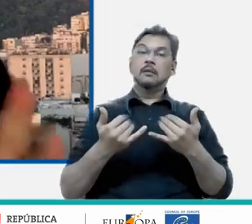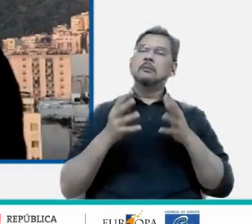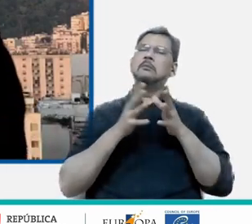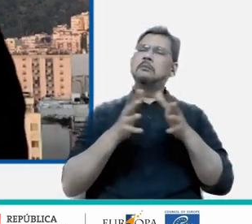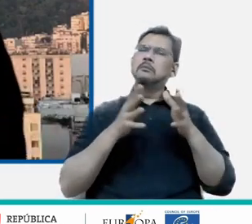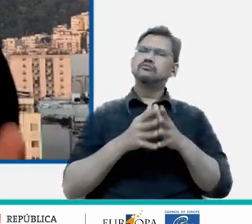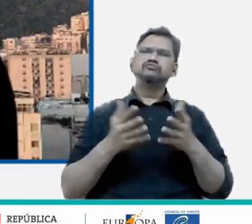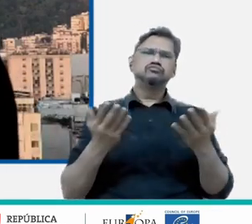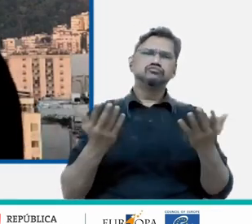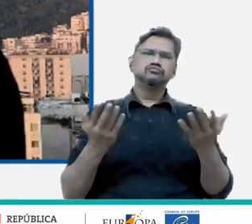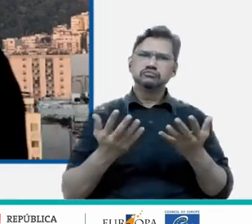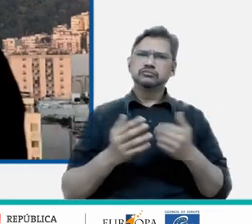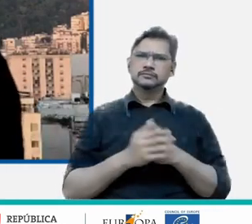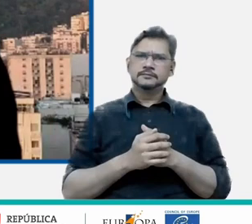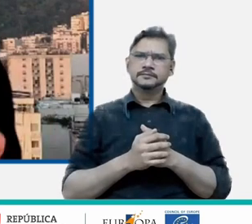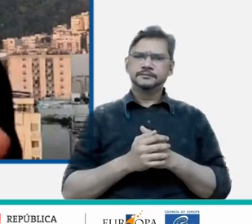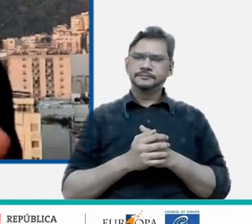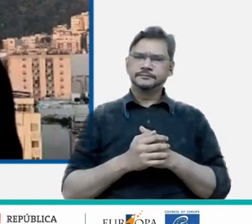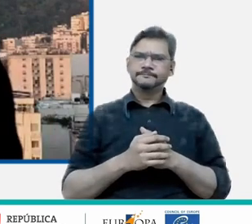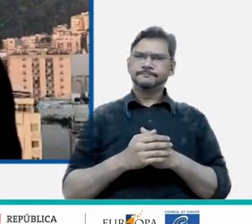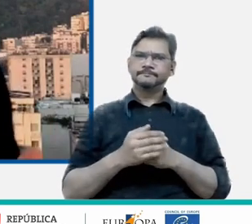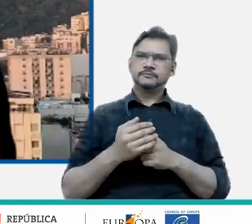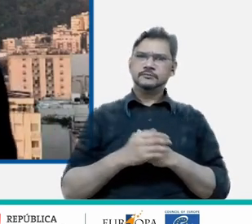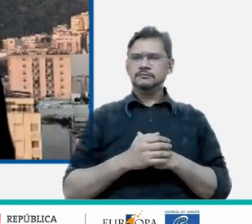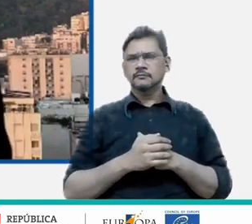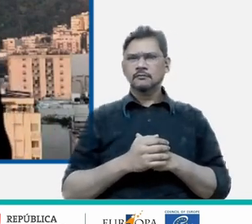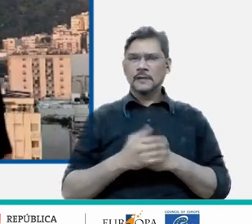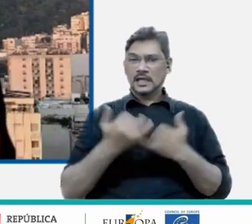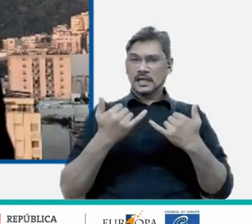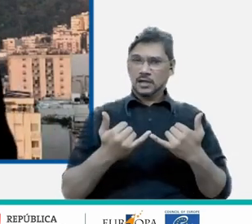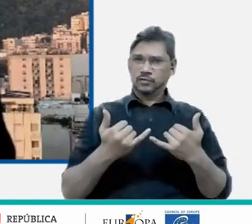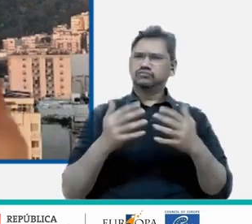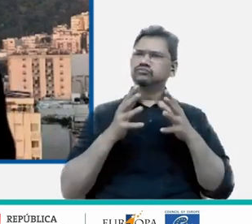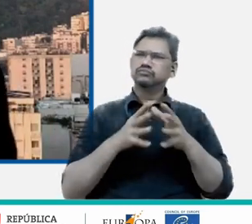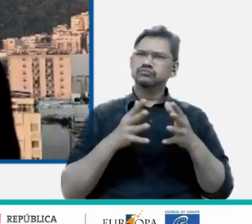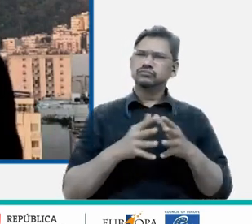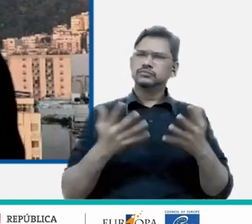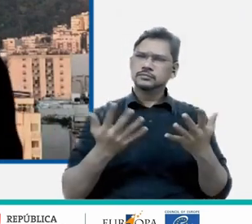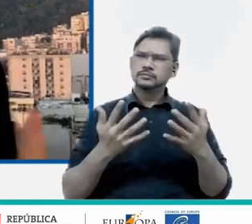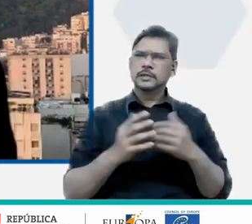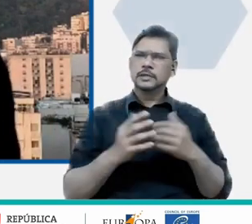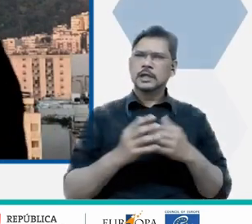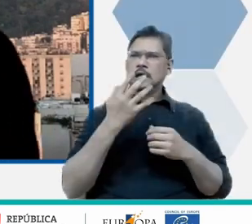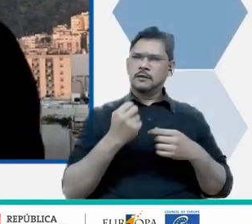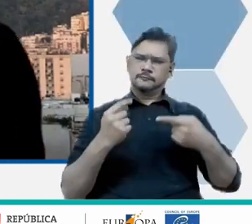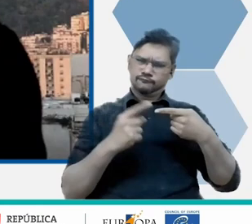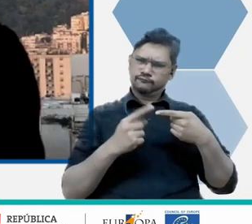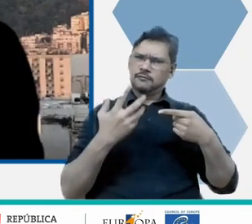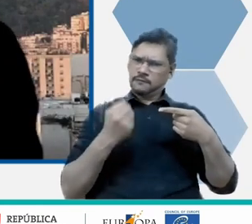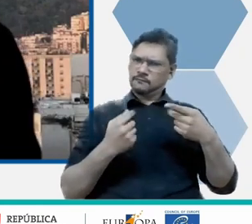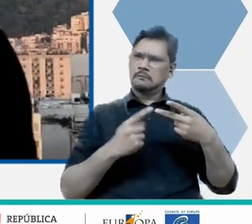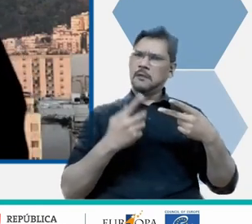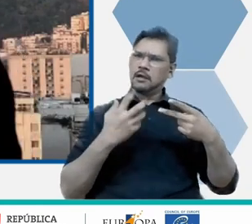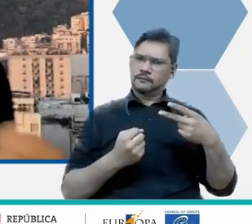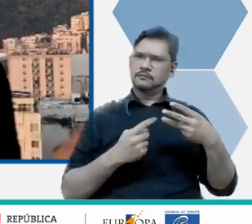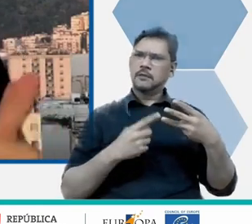the last couple of minutes I have is to highlight some instruments and some projects that can help cities to have access